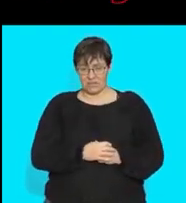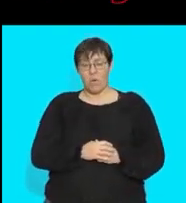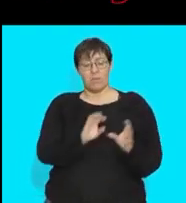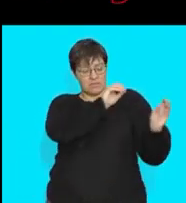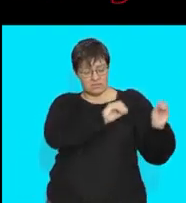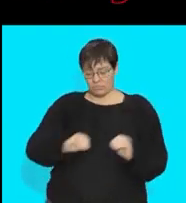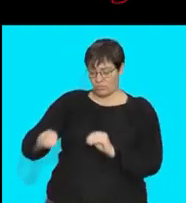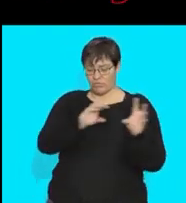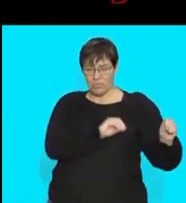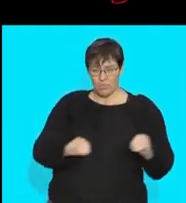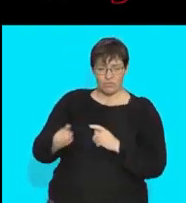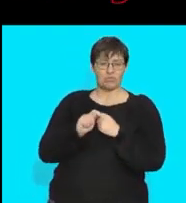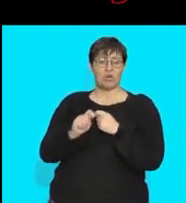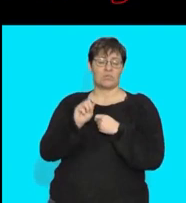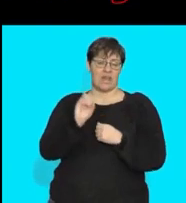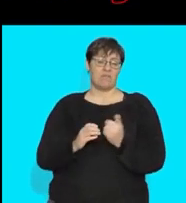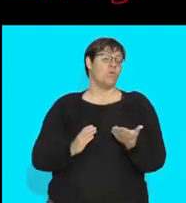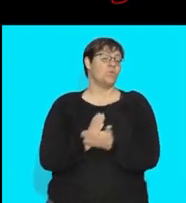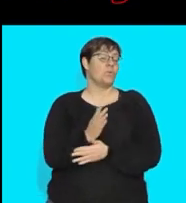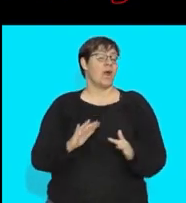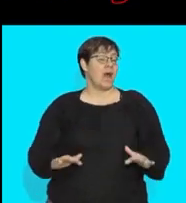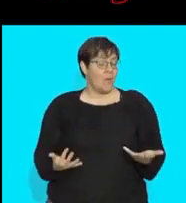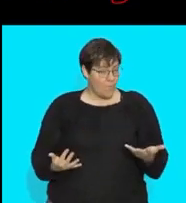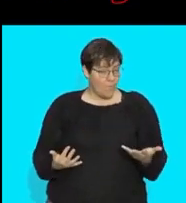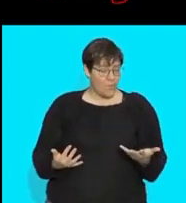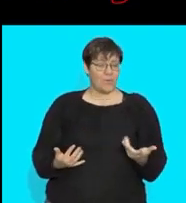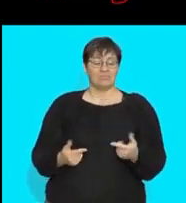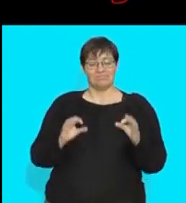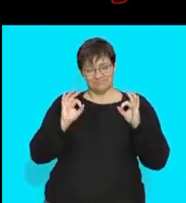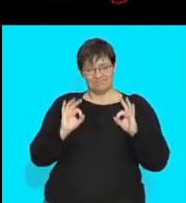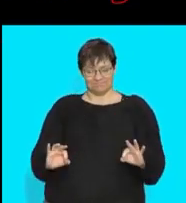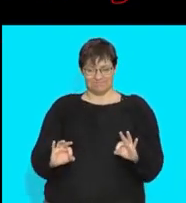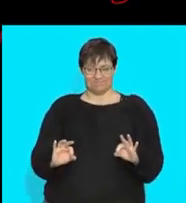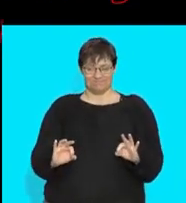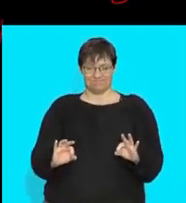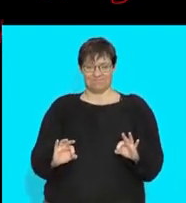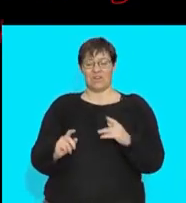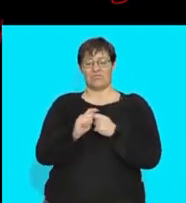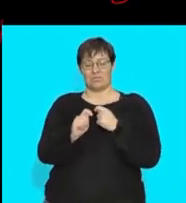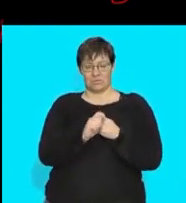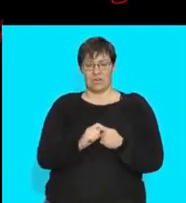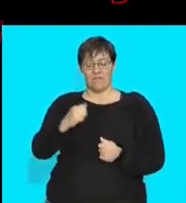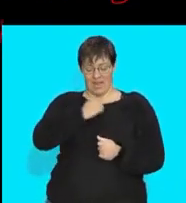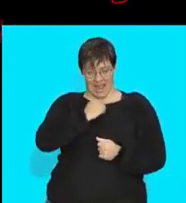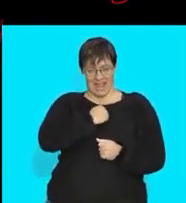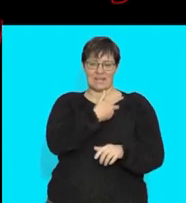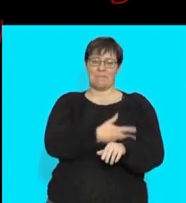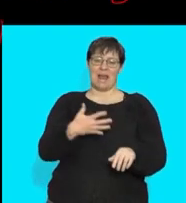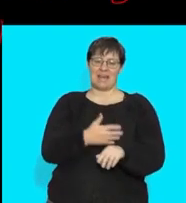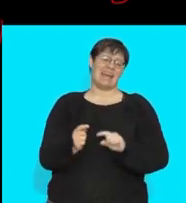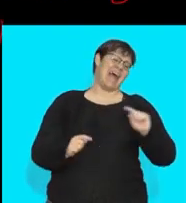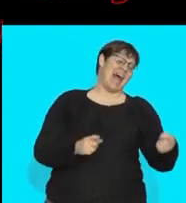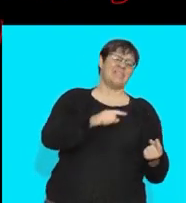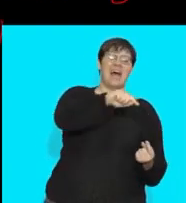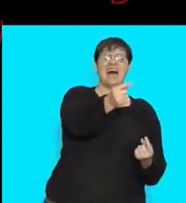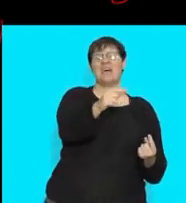them around the body, and I'm going to do that if I have an efficient, for us, blood. Other organisms might